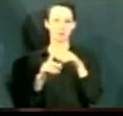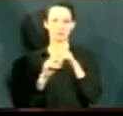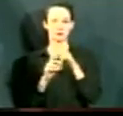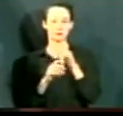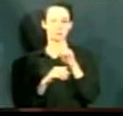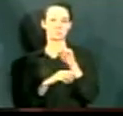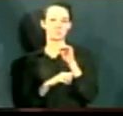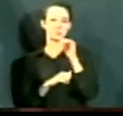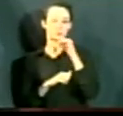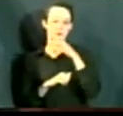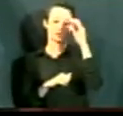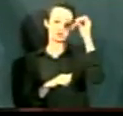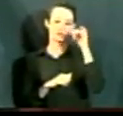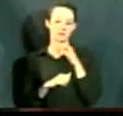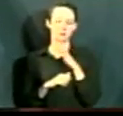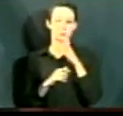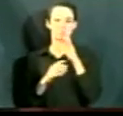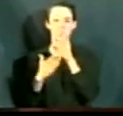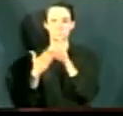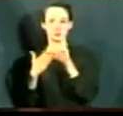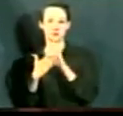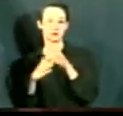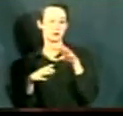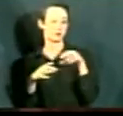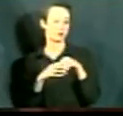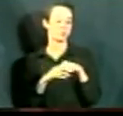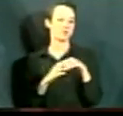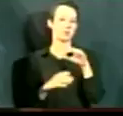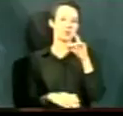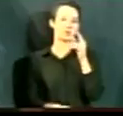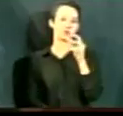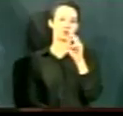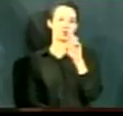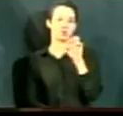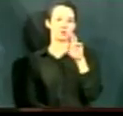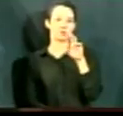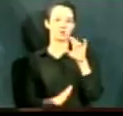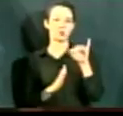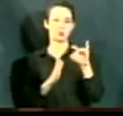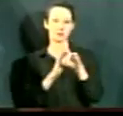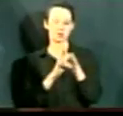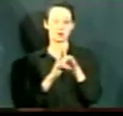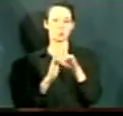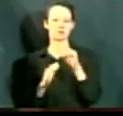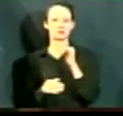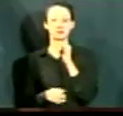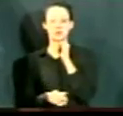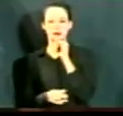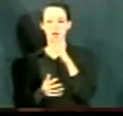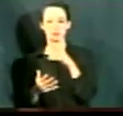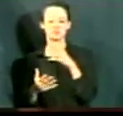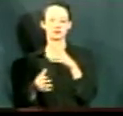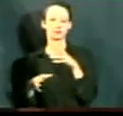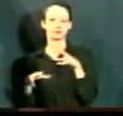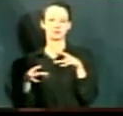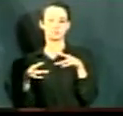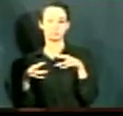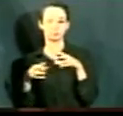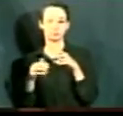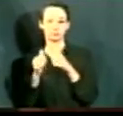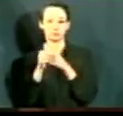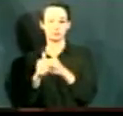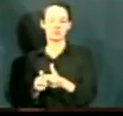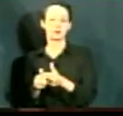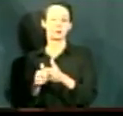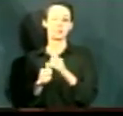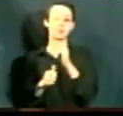discrimination, including discrimination based on gender identity or failure to conform to stereotypical notions of